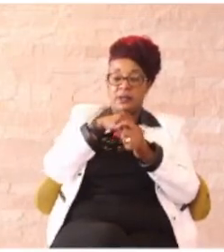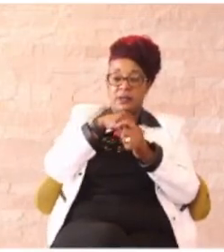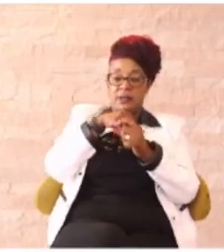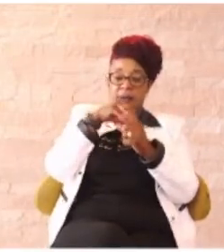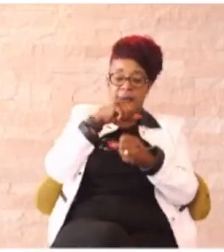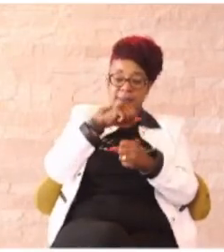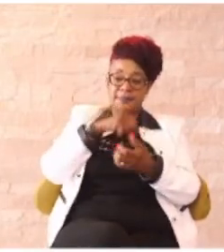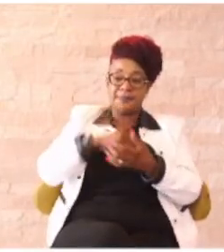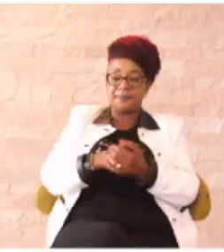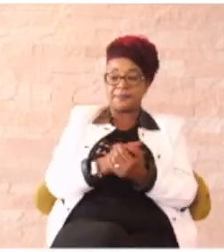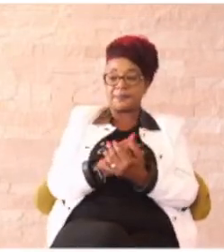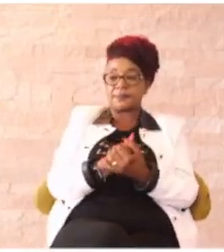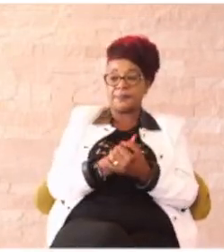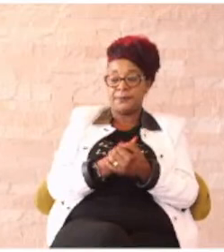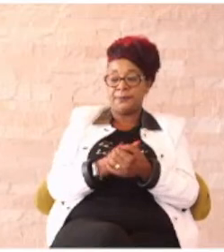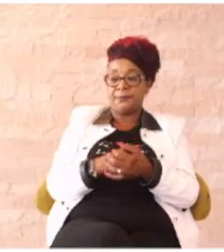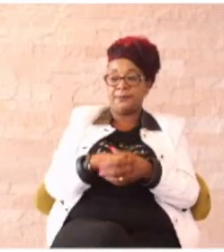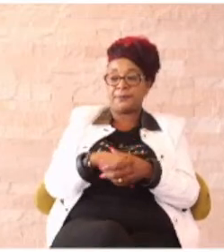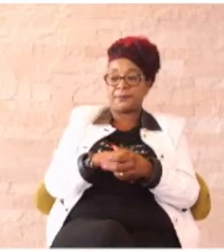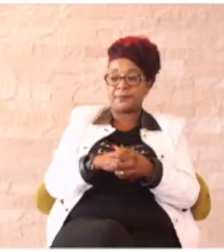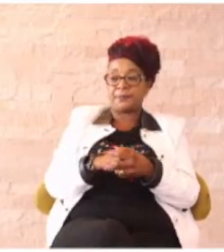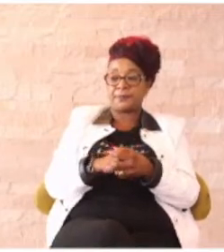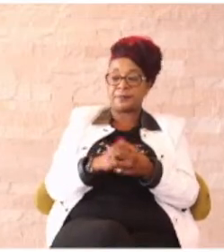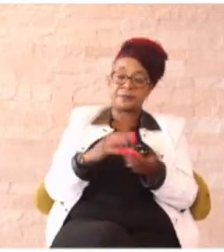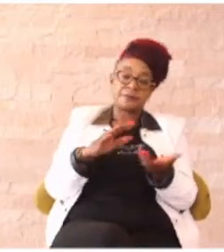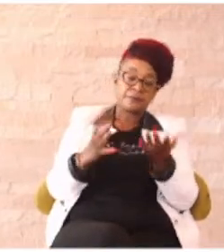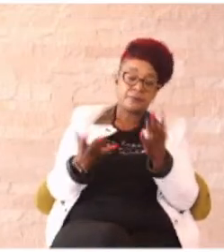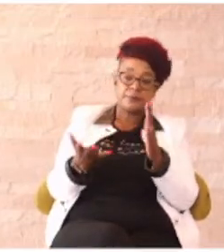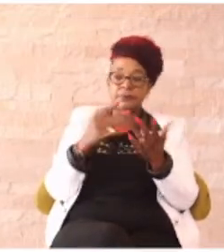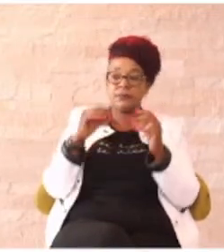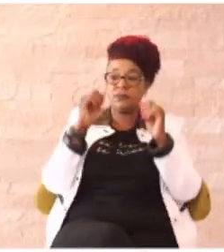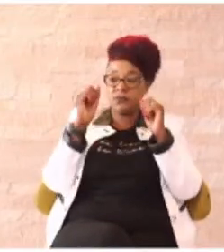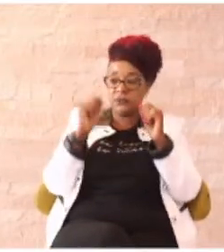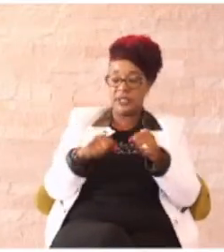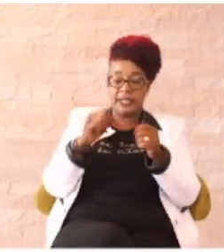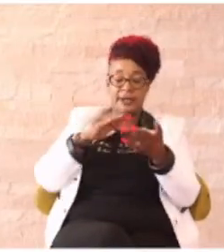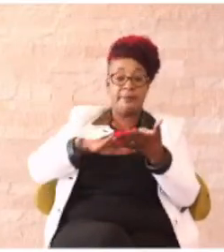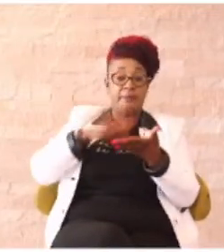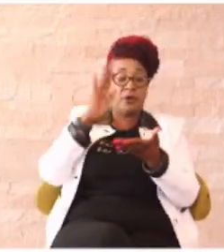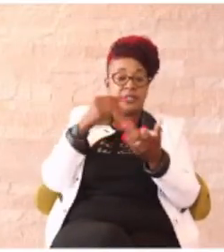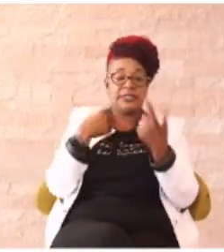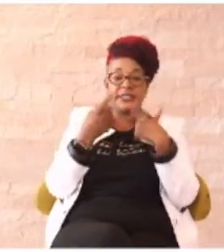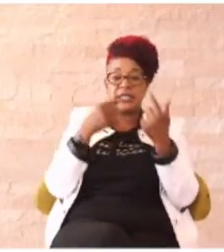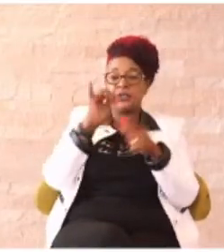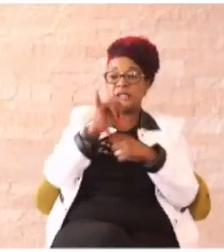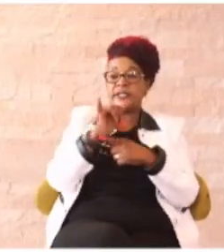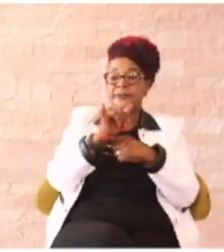campaign. We can maybe further discuss on this also.